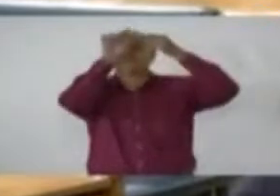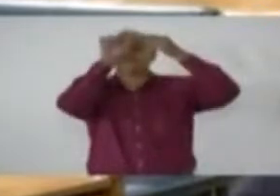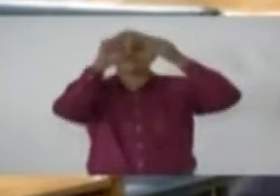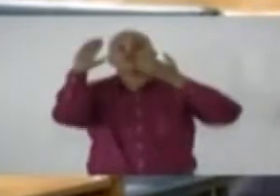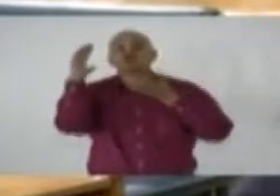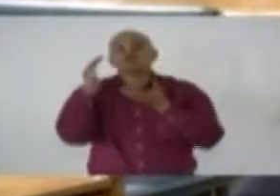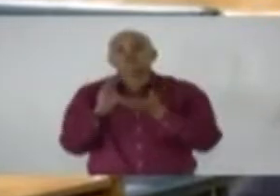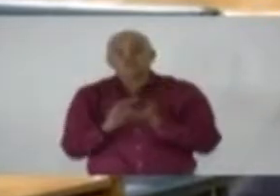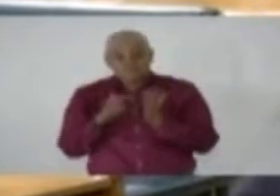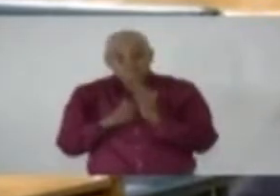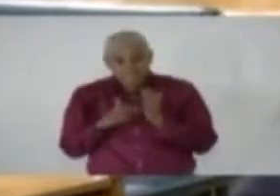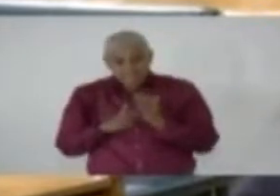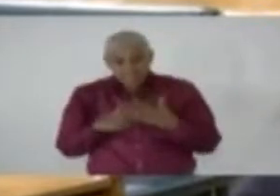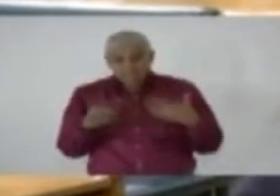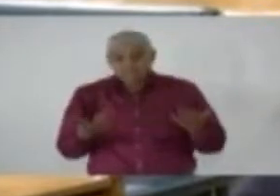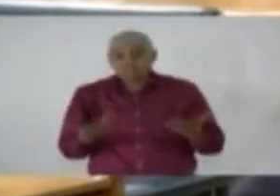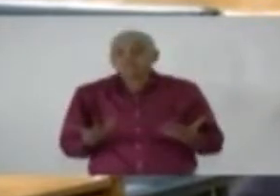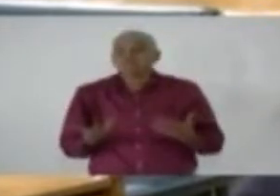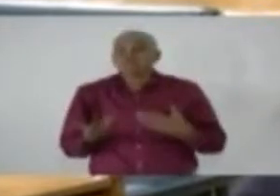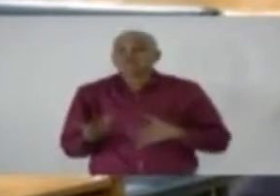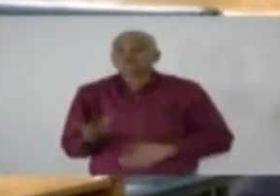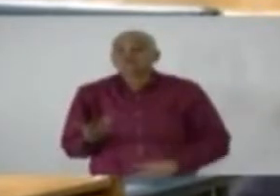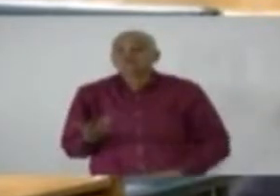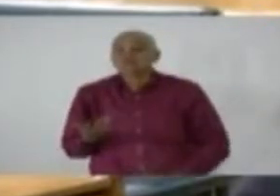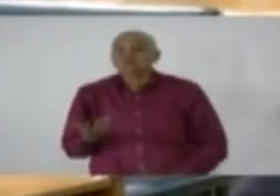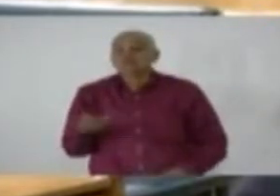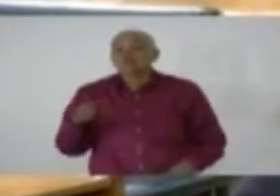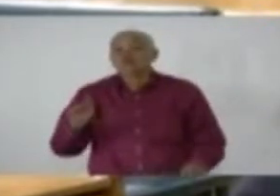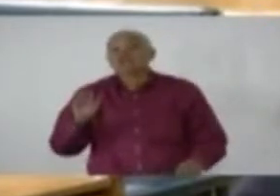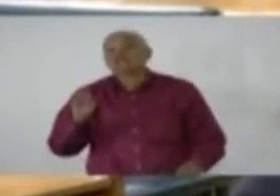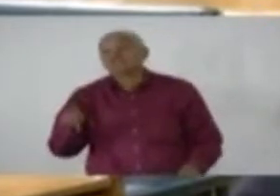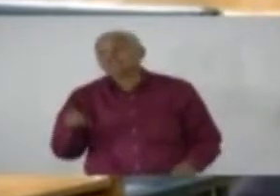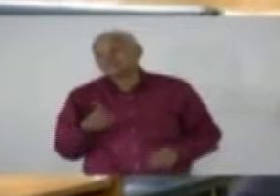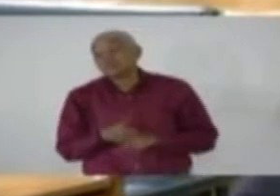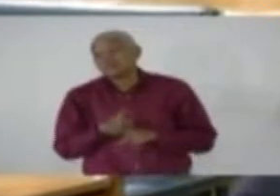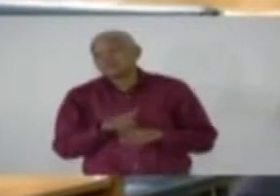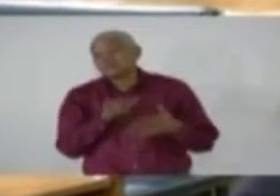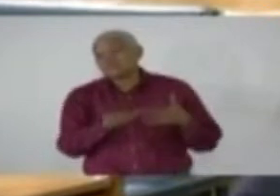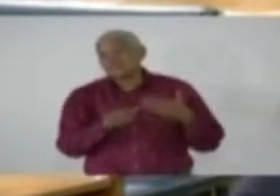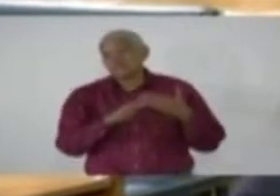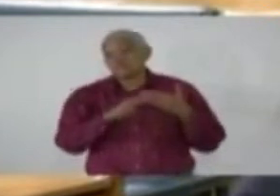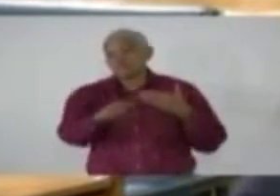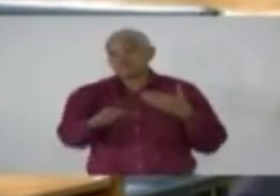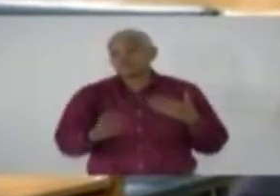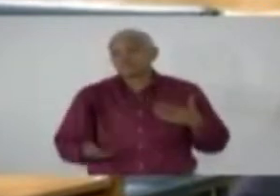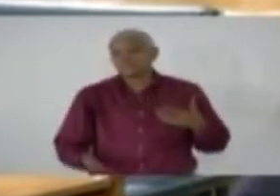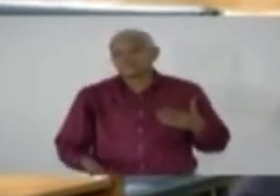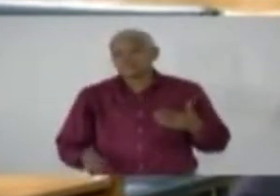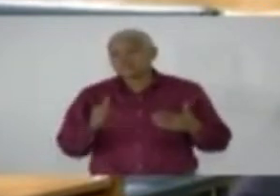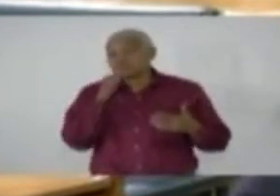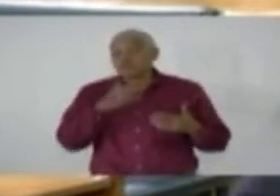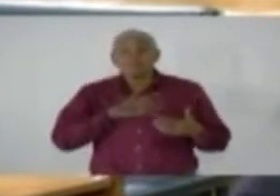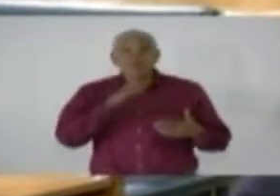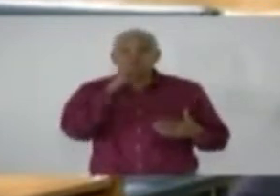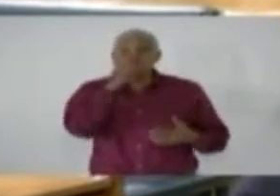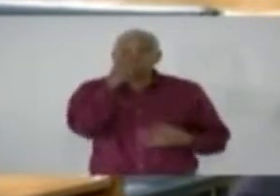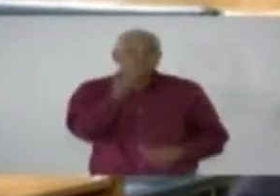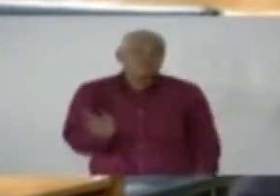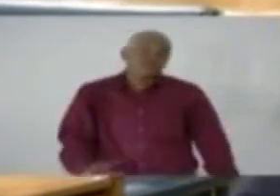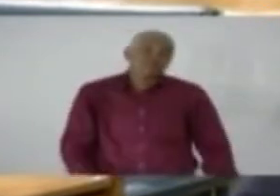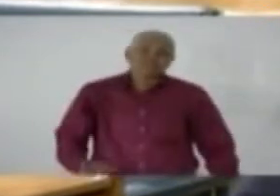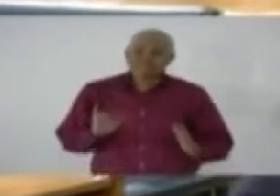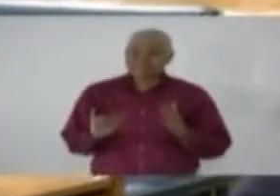debt, while the GDP stays constant. That's not my real interest. My